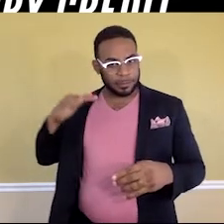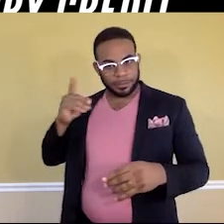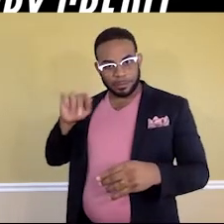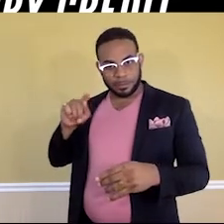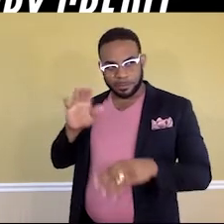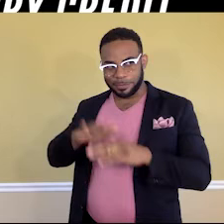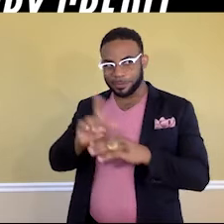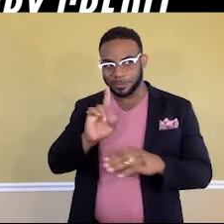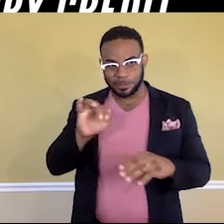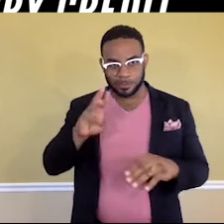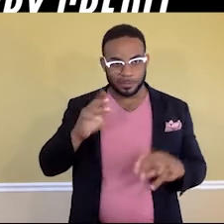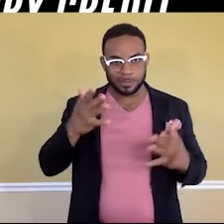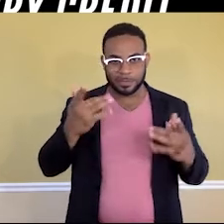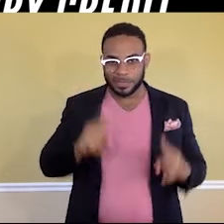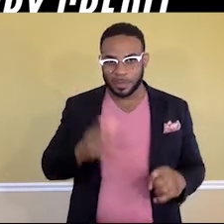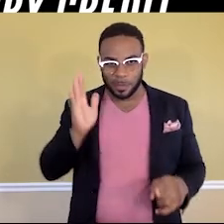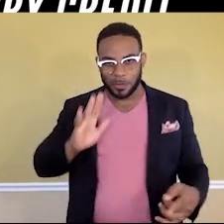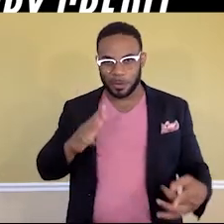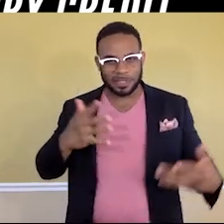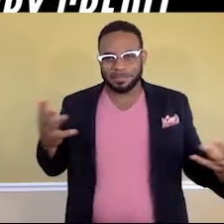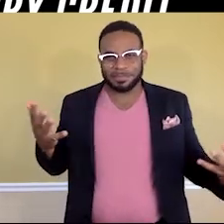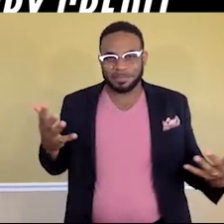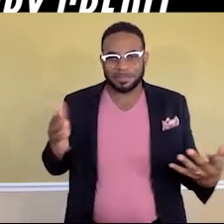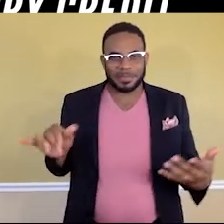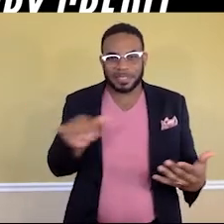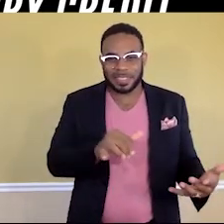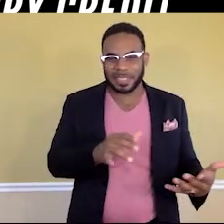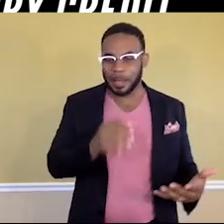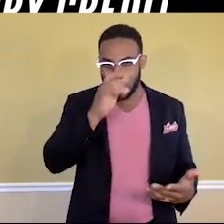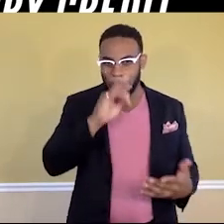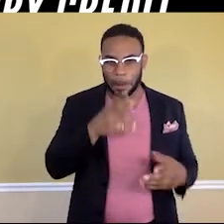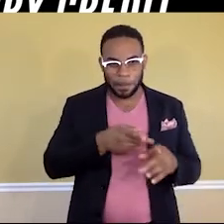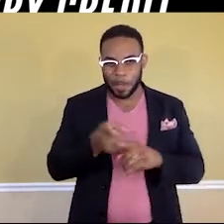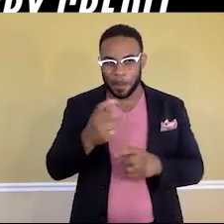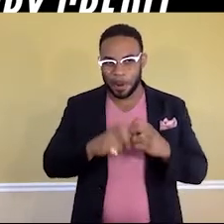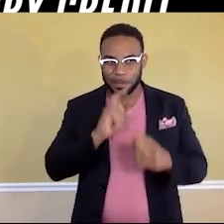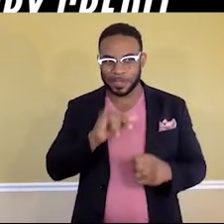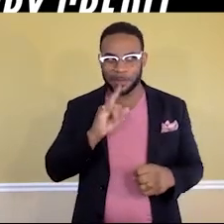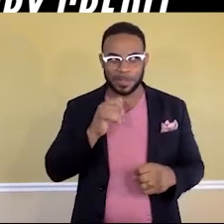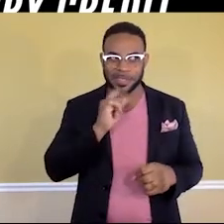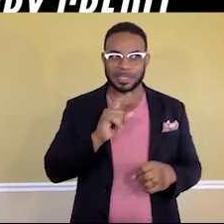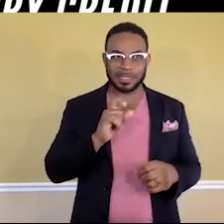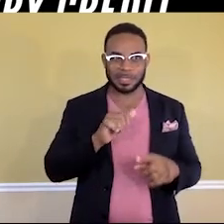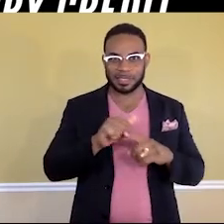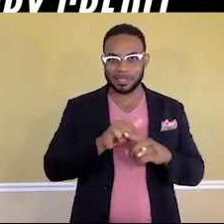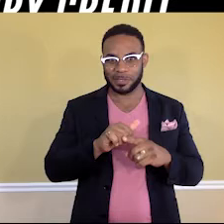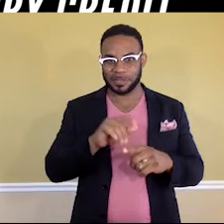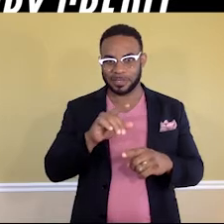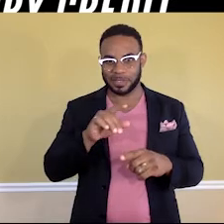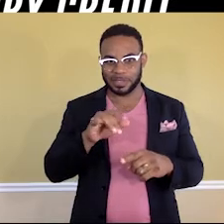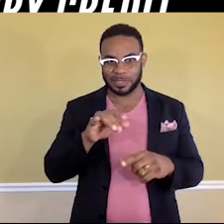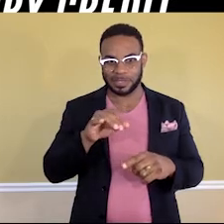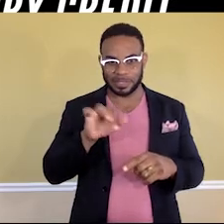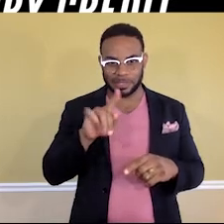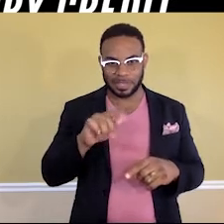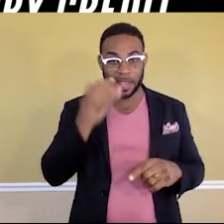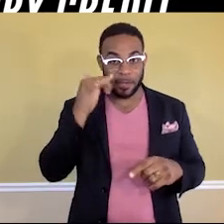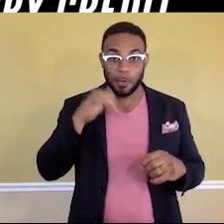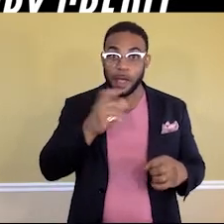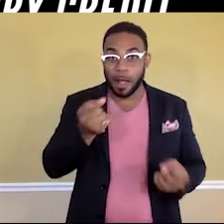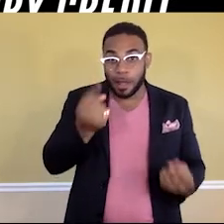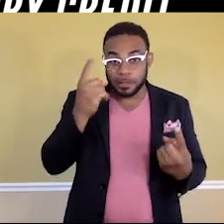data on where crime has happened before. The main problem with that is really just the training data. So if